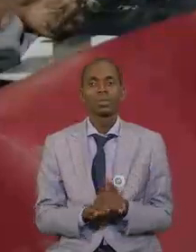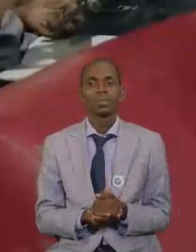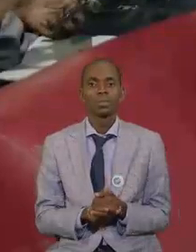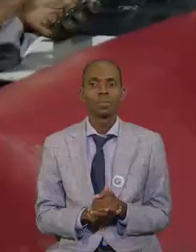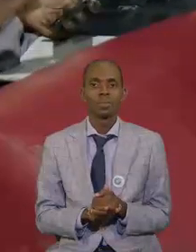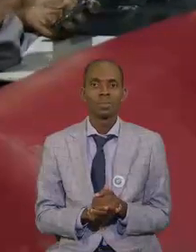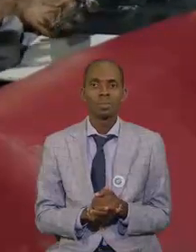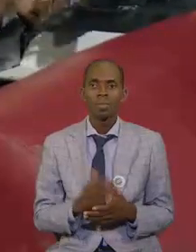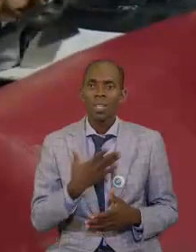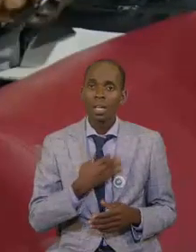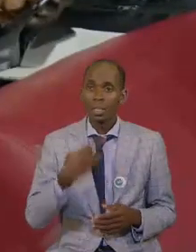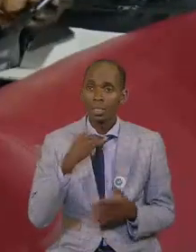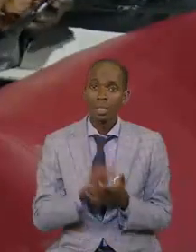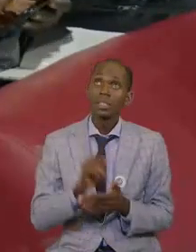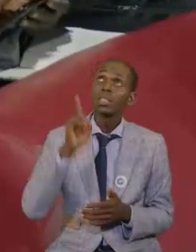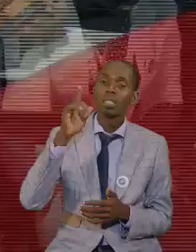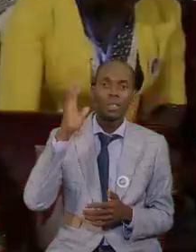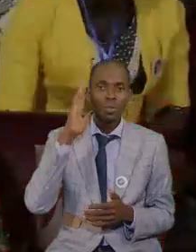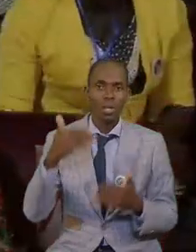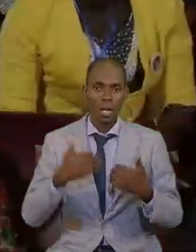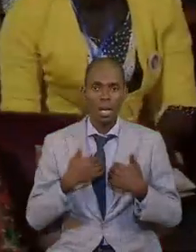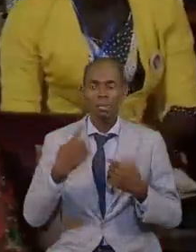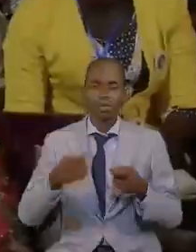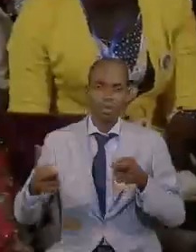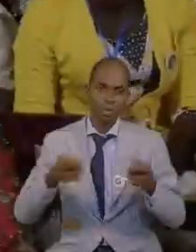I said he will have the dominion.